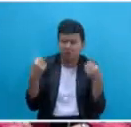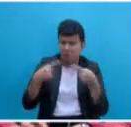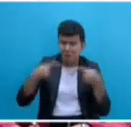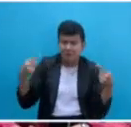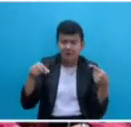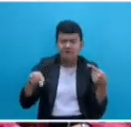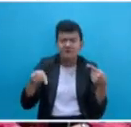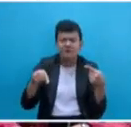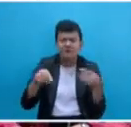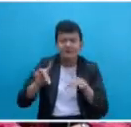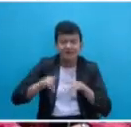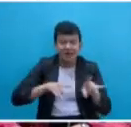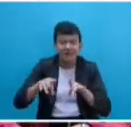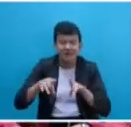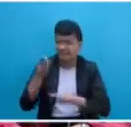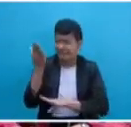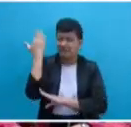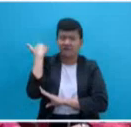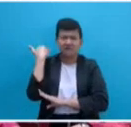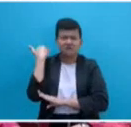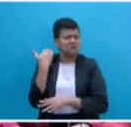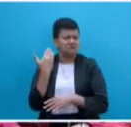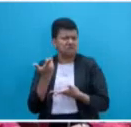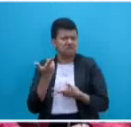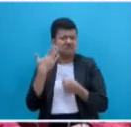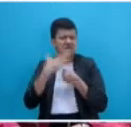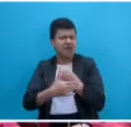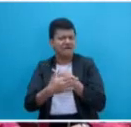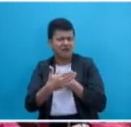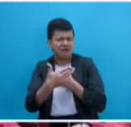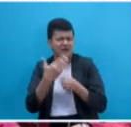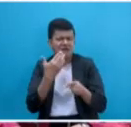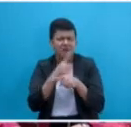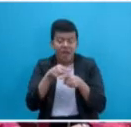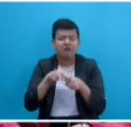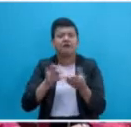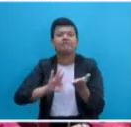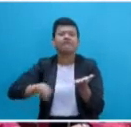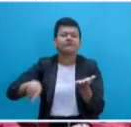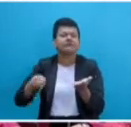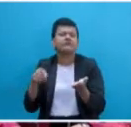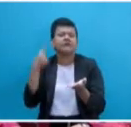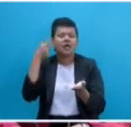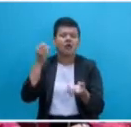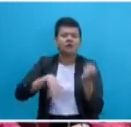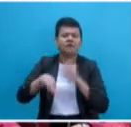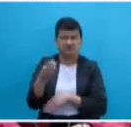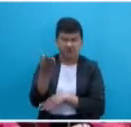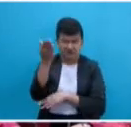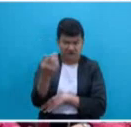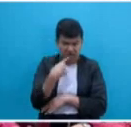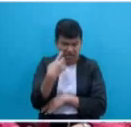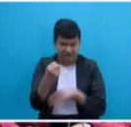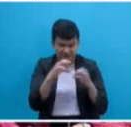session found its way into the address for incorporation into government actions. He did mention that there will be bills brought before this